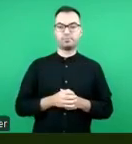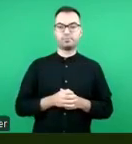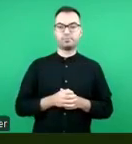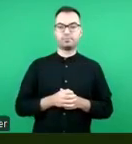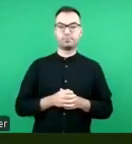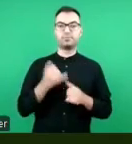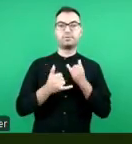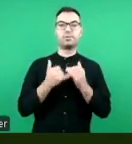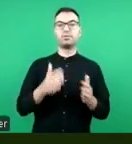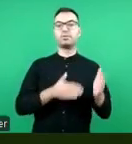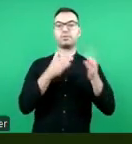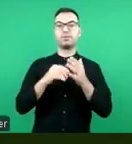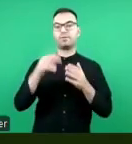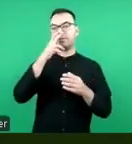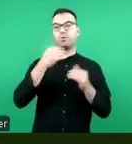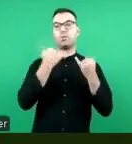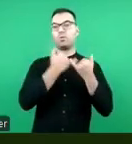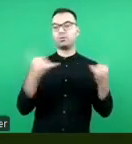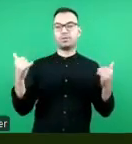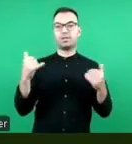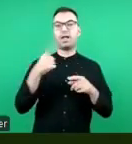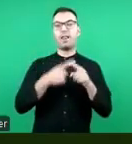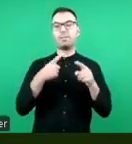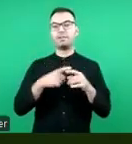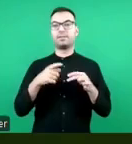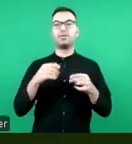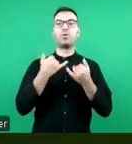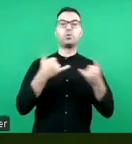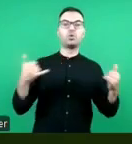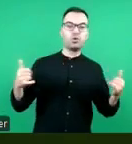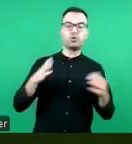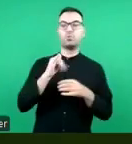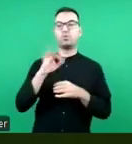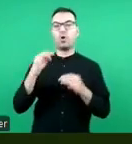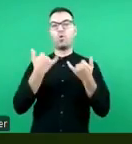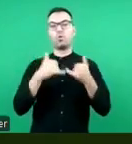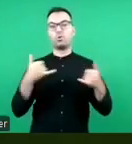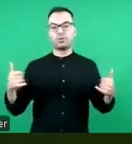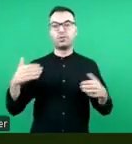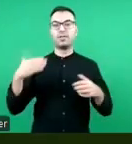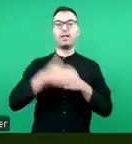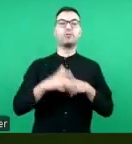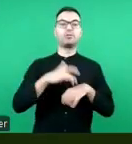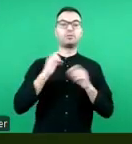if you look to all different kind of aspects of diversity, you end up with this